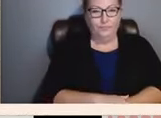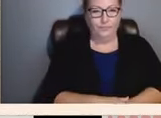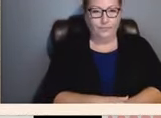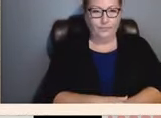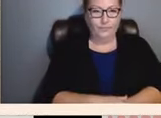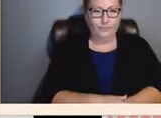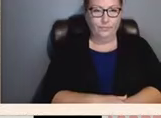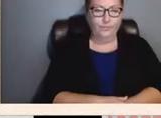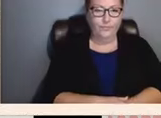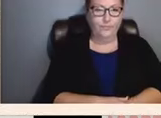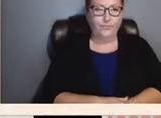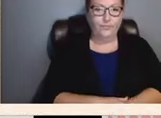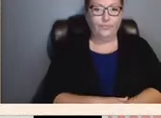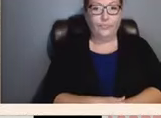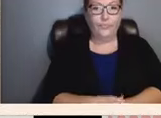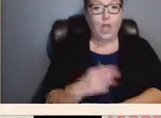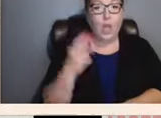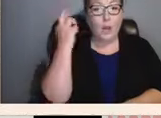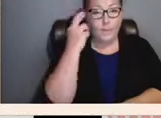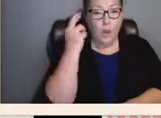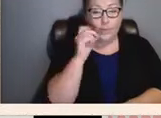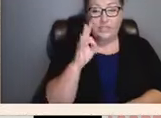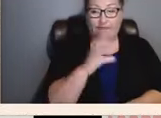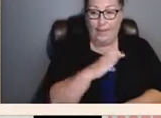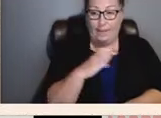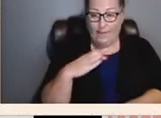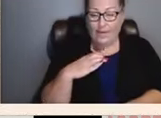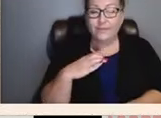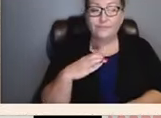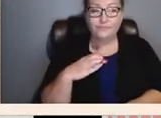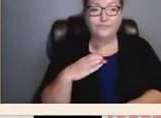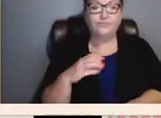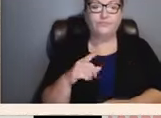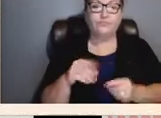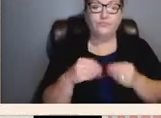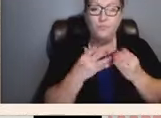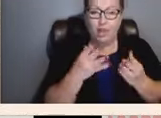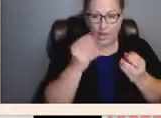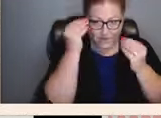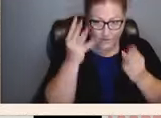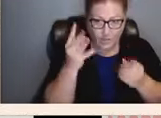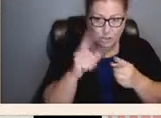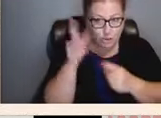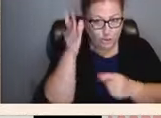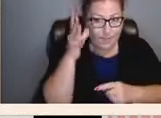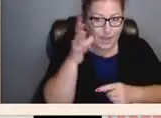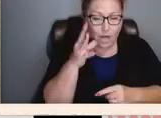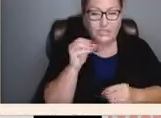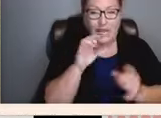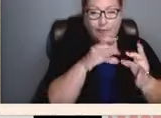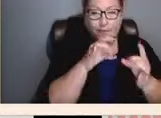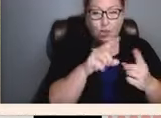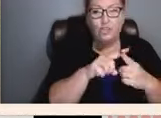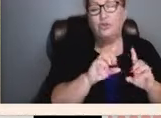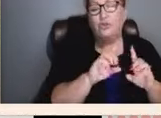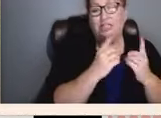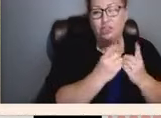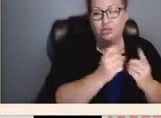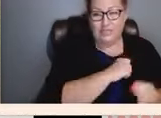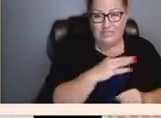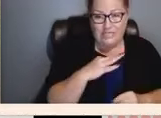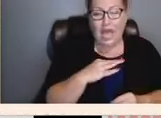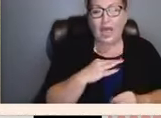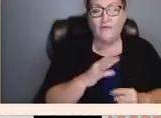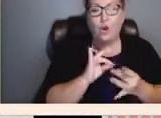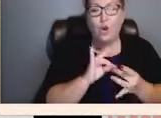So the purpose of the committee is to provide info to parents and input to district staff regarding our ongoing